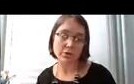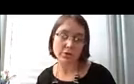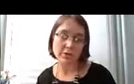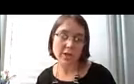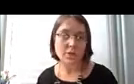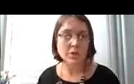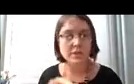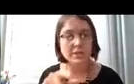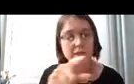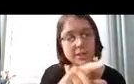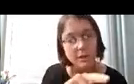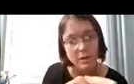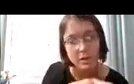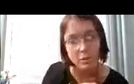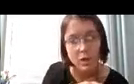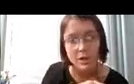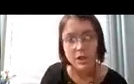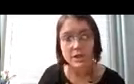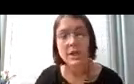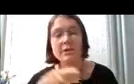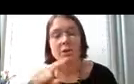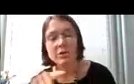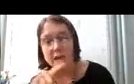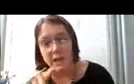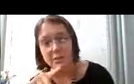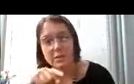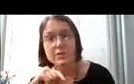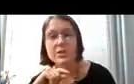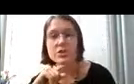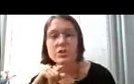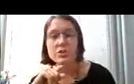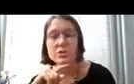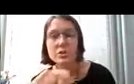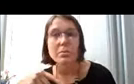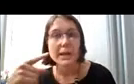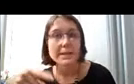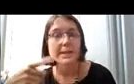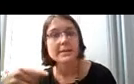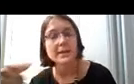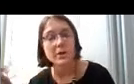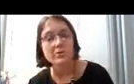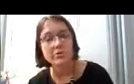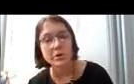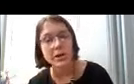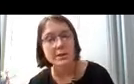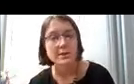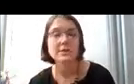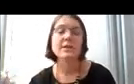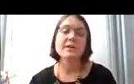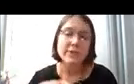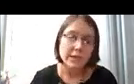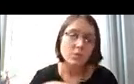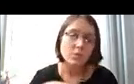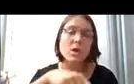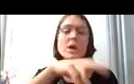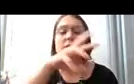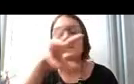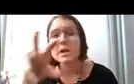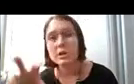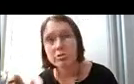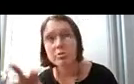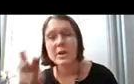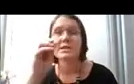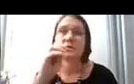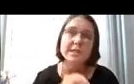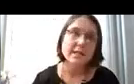your students. And you can see that with the worksheet, there are lots of elements for students to complete as they go through the lesson, fill in